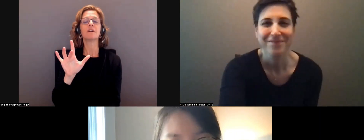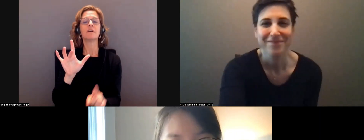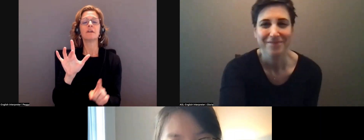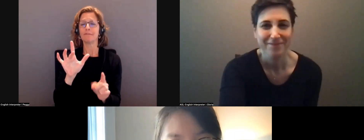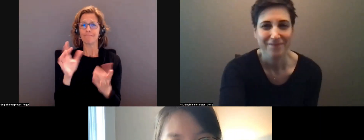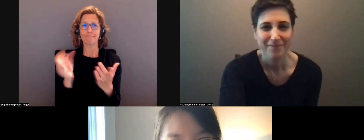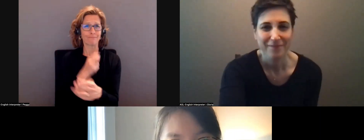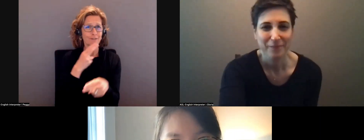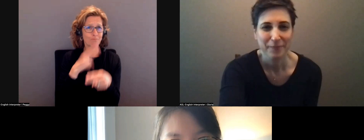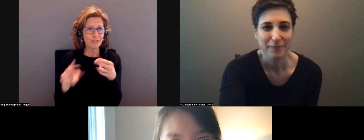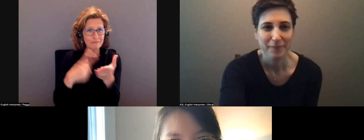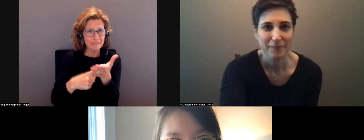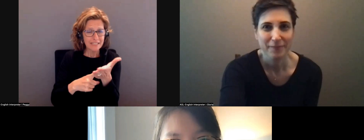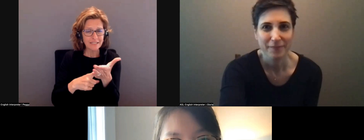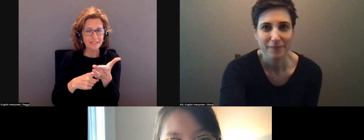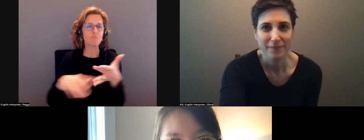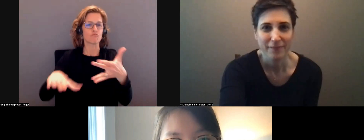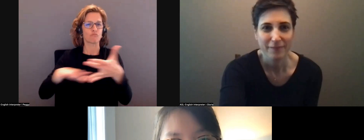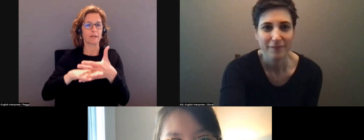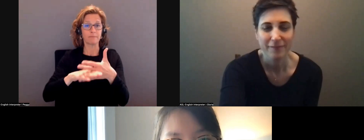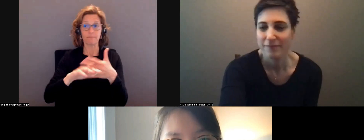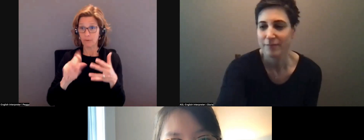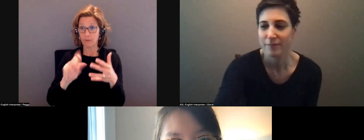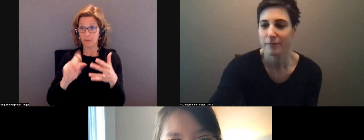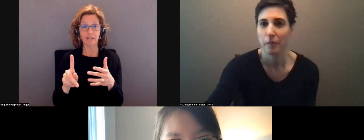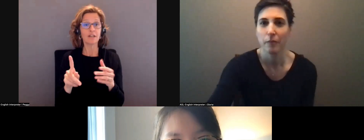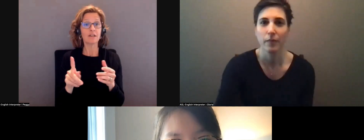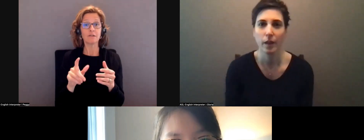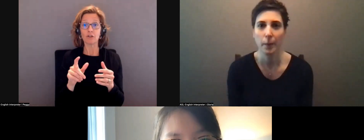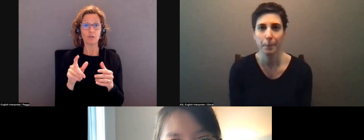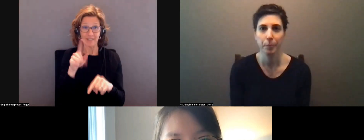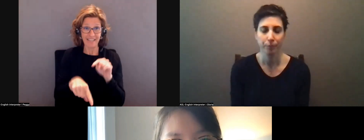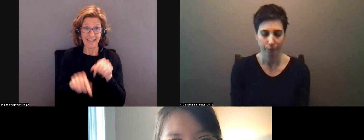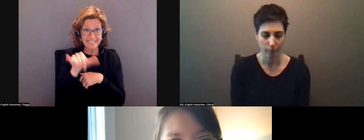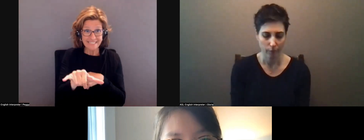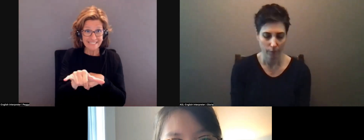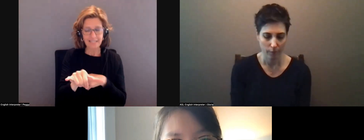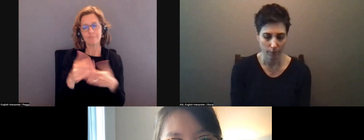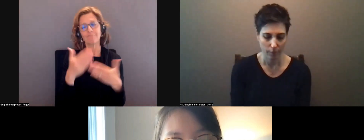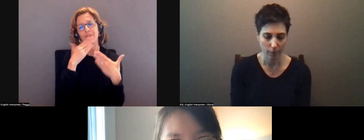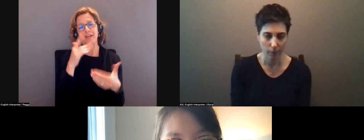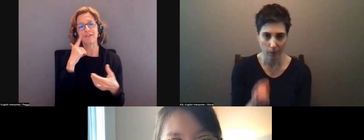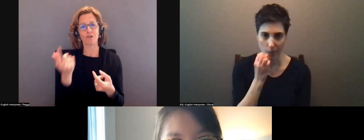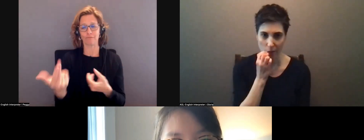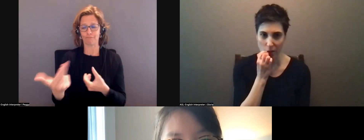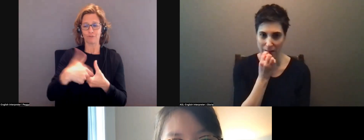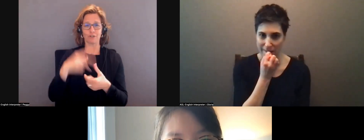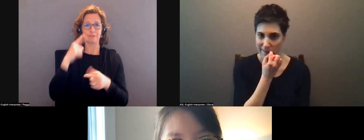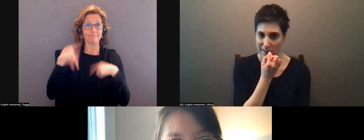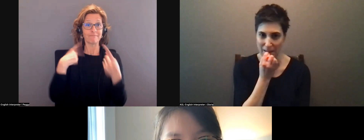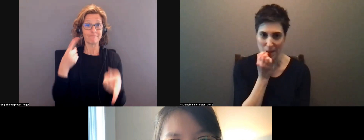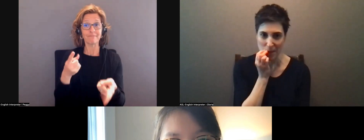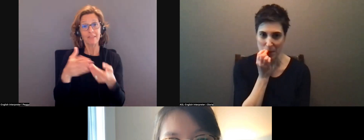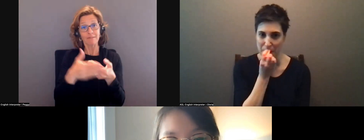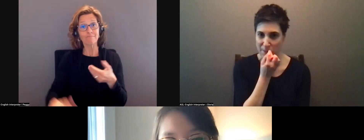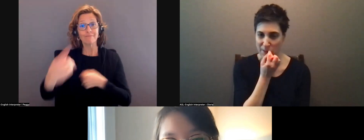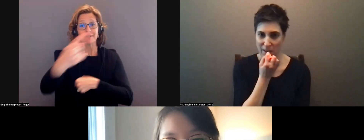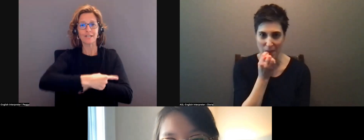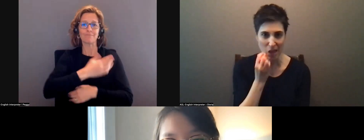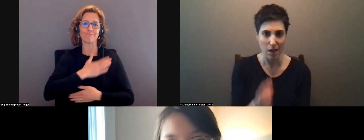coming back at around 3:25. If you're not staying, thank you so much for joining us, and enjoy the rest of the day.